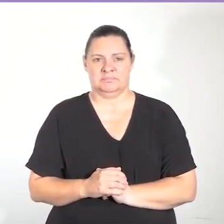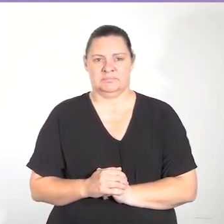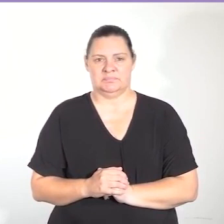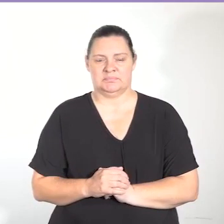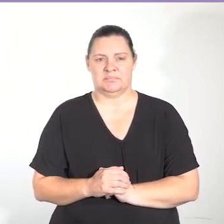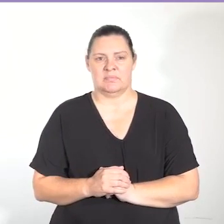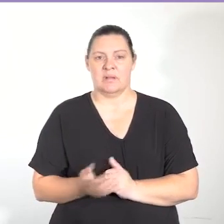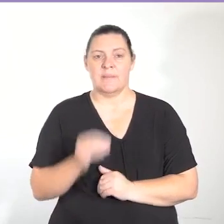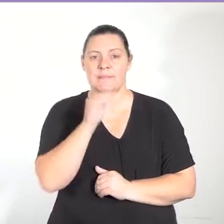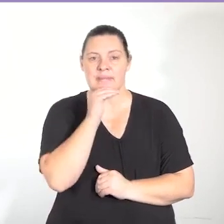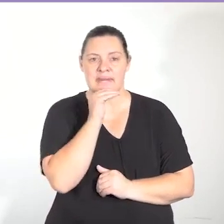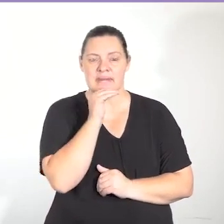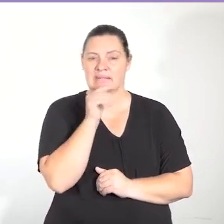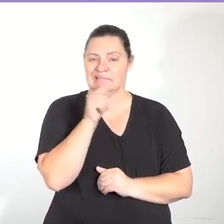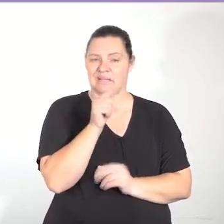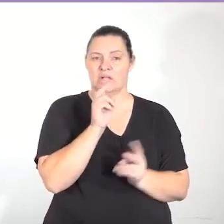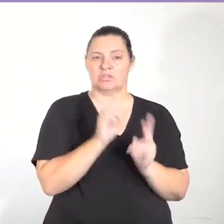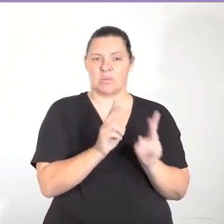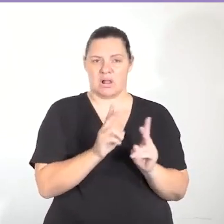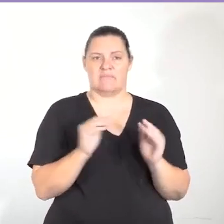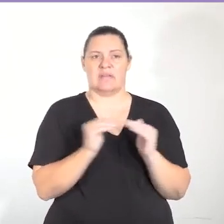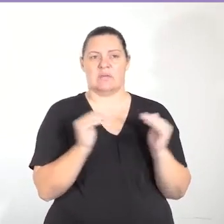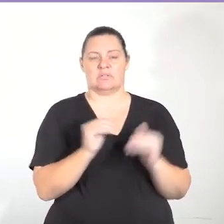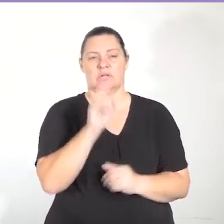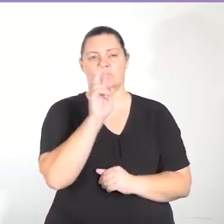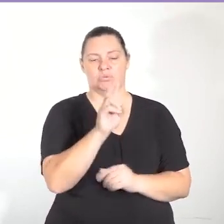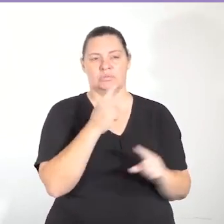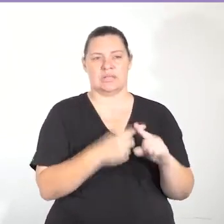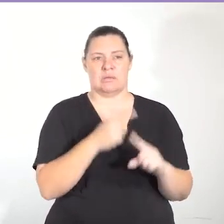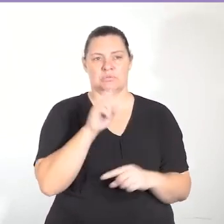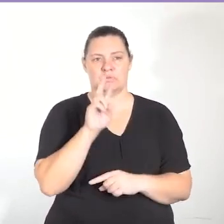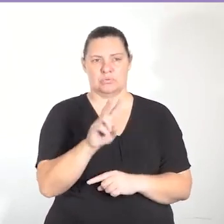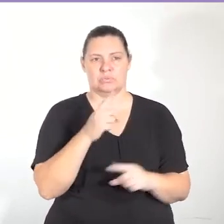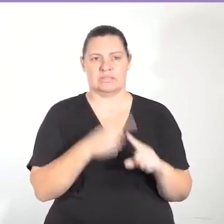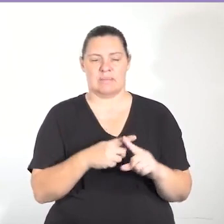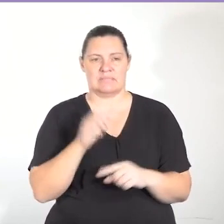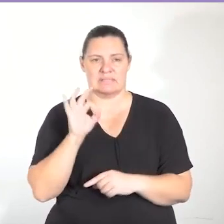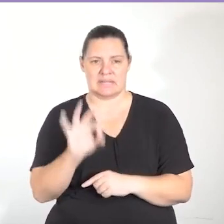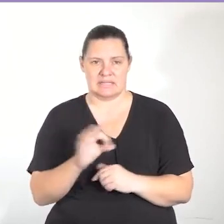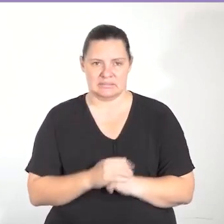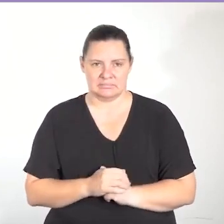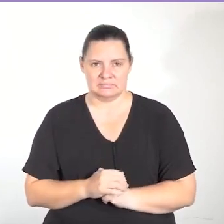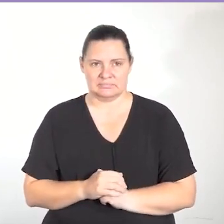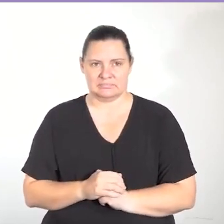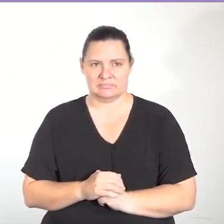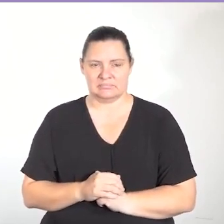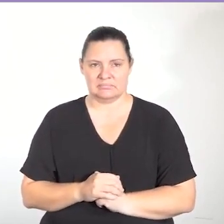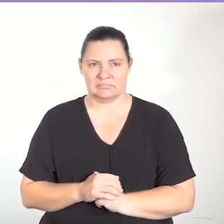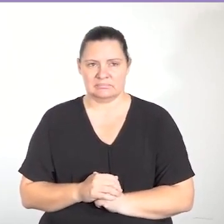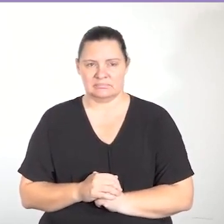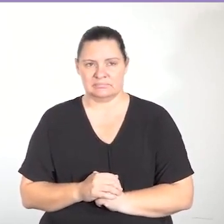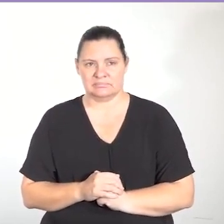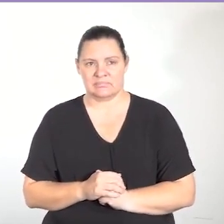1 as an answer. It means that 12 is equals to 2 multiplied by 2 multiplied by